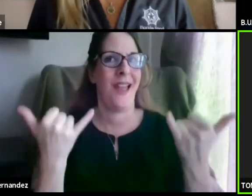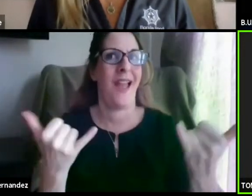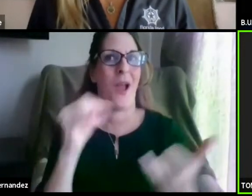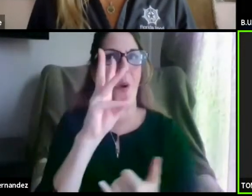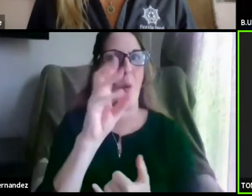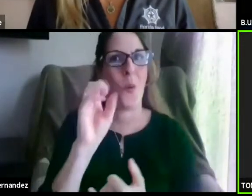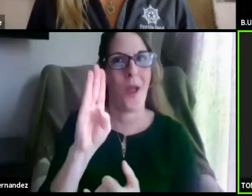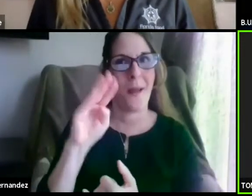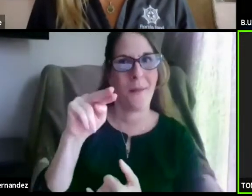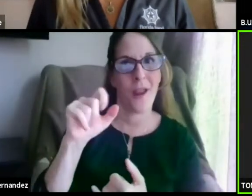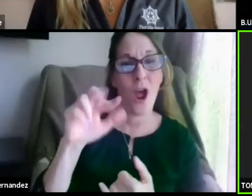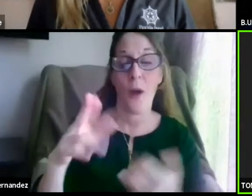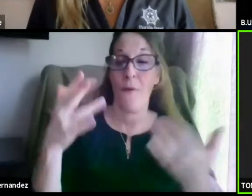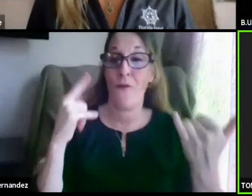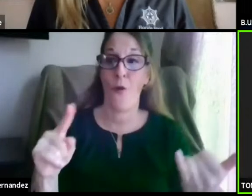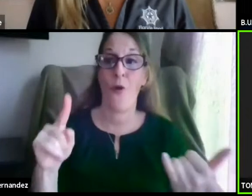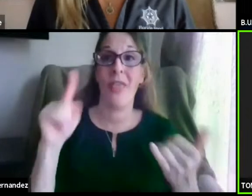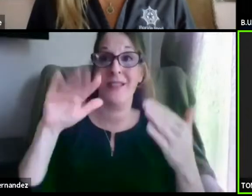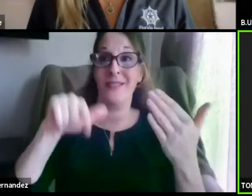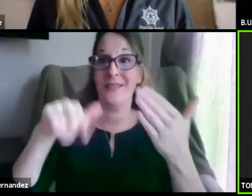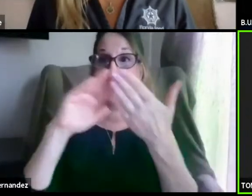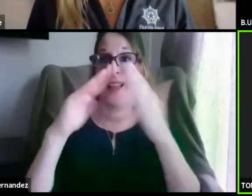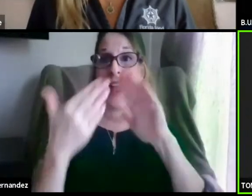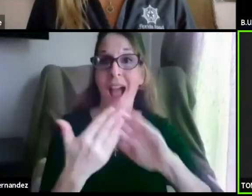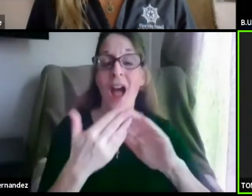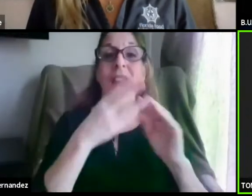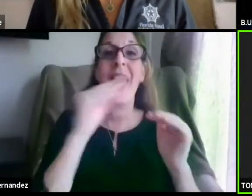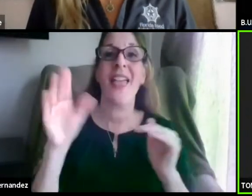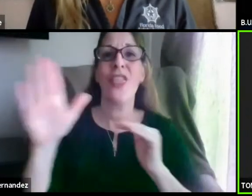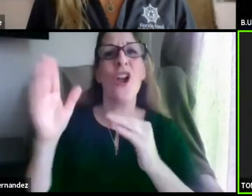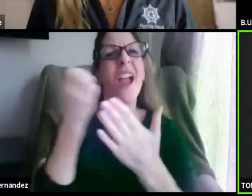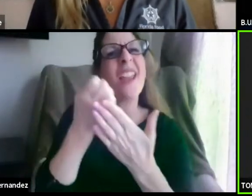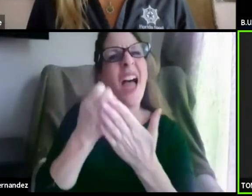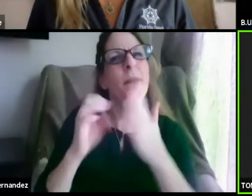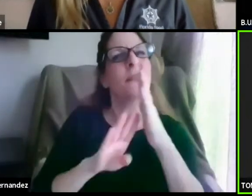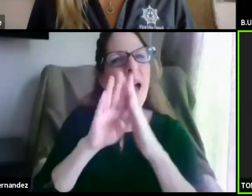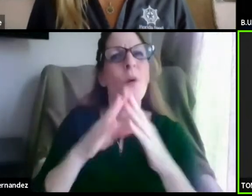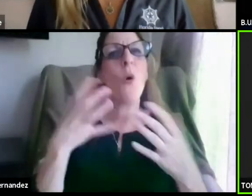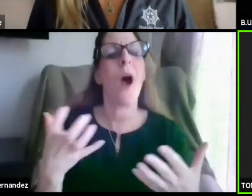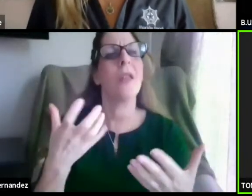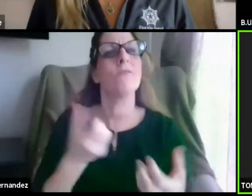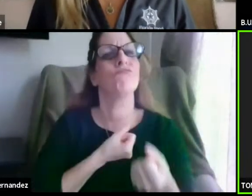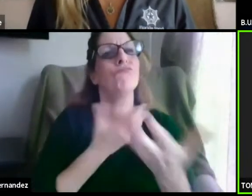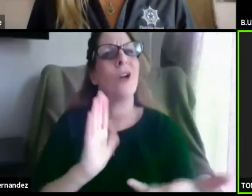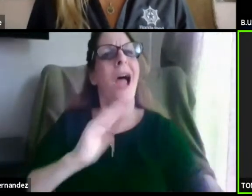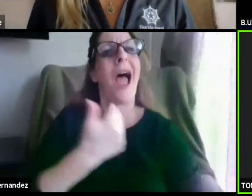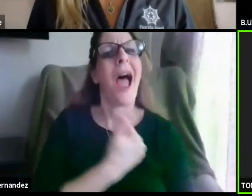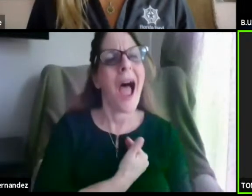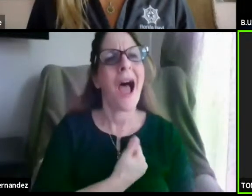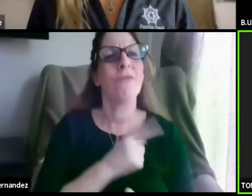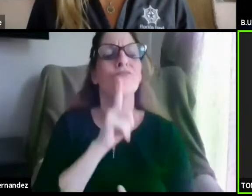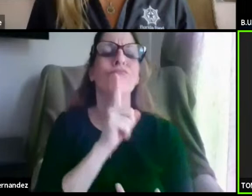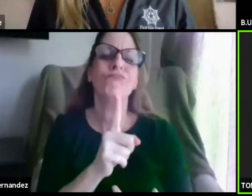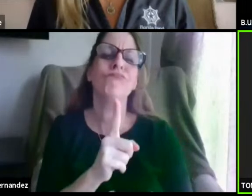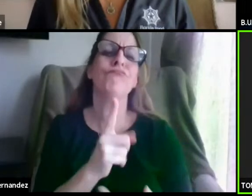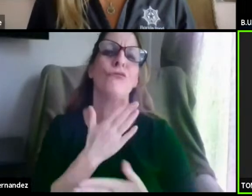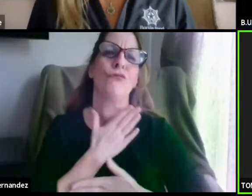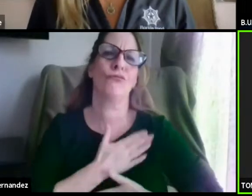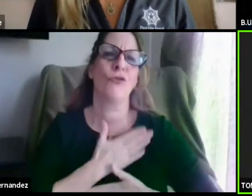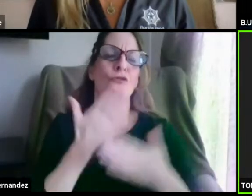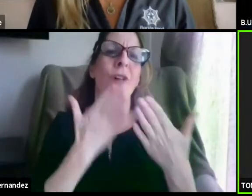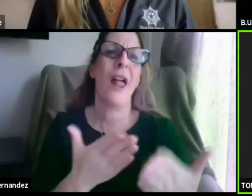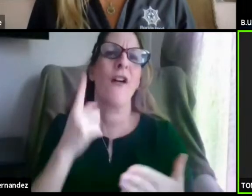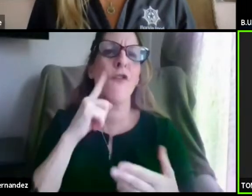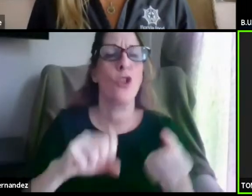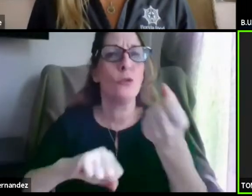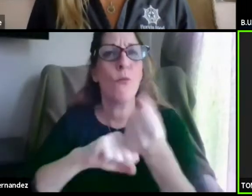On behalf of the town and its Economic Development Committee, we would like to express our sincerest gratitude for the support on